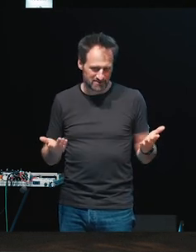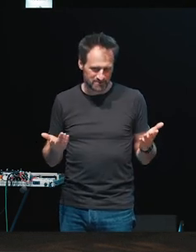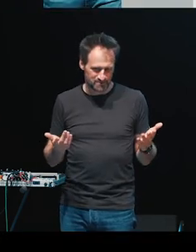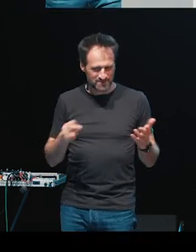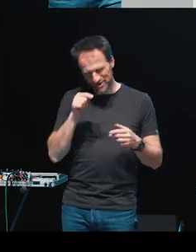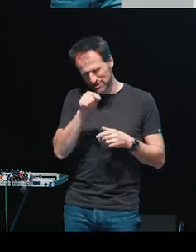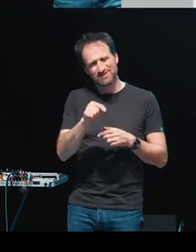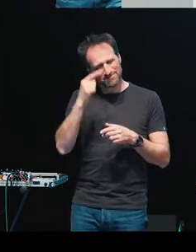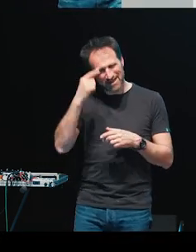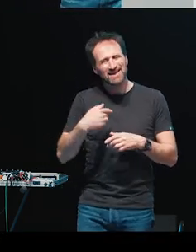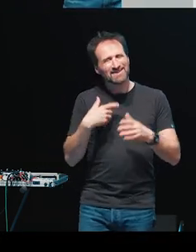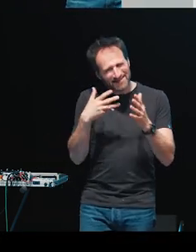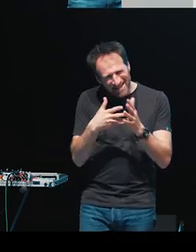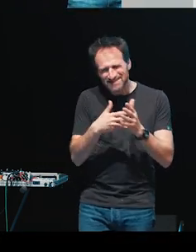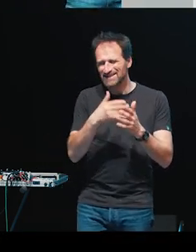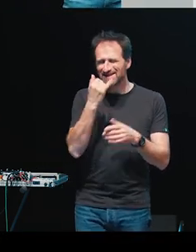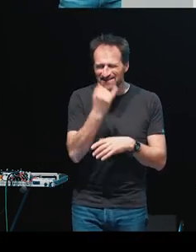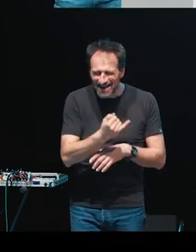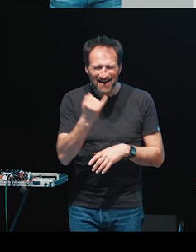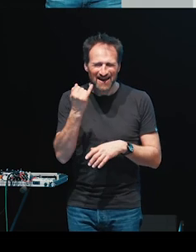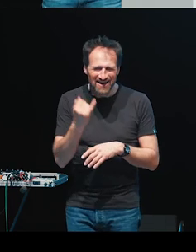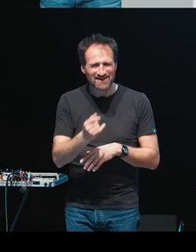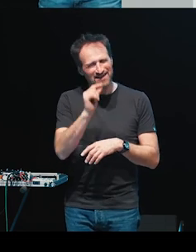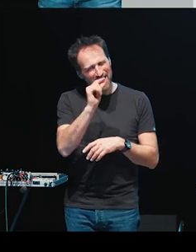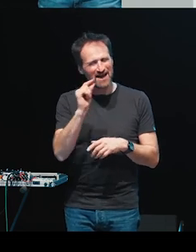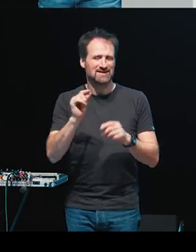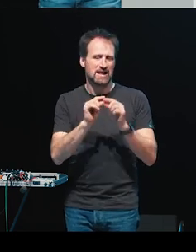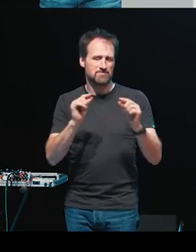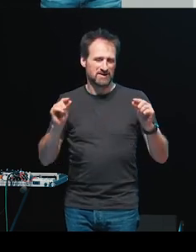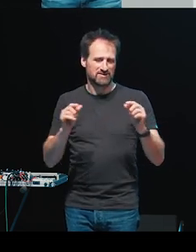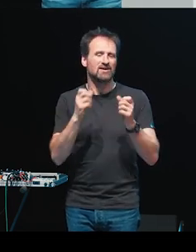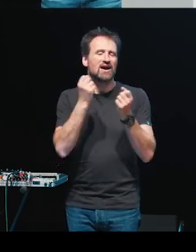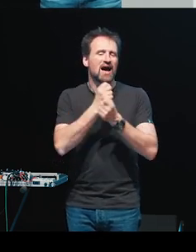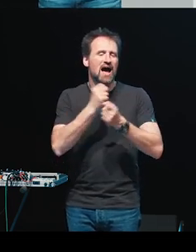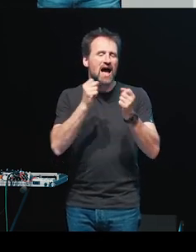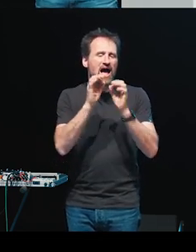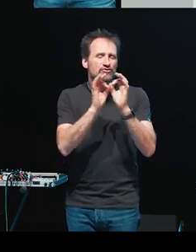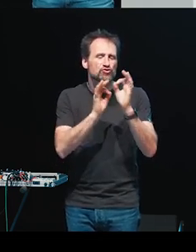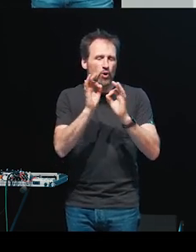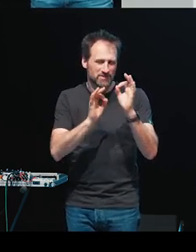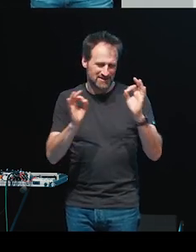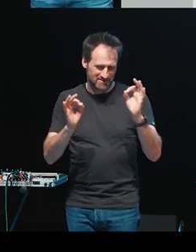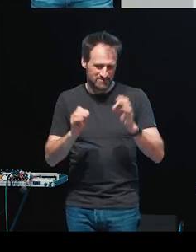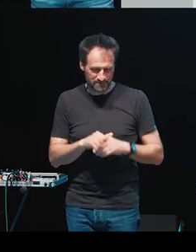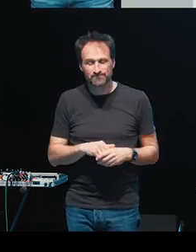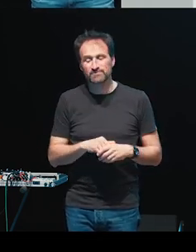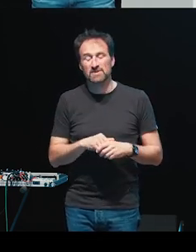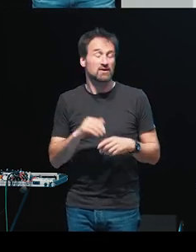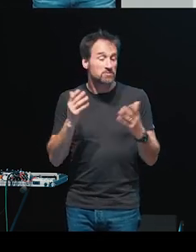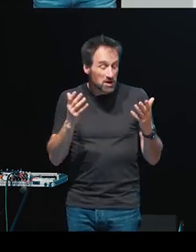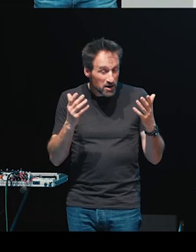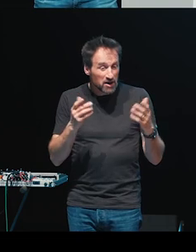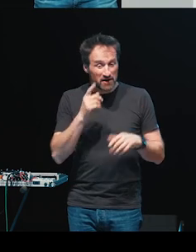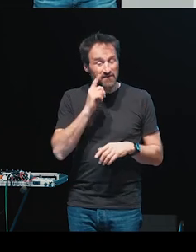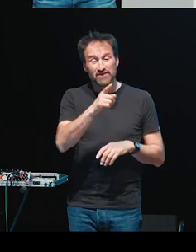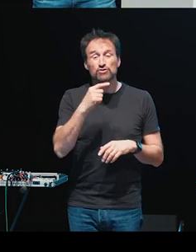by testing every single elements. But one more thing is that there are some websites which gives you power calculator, where you say that, like